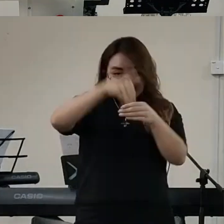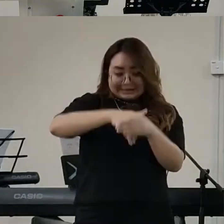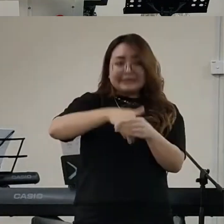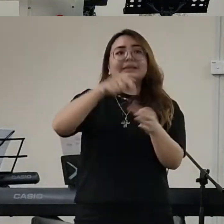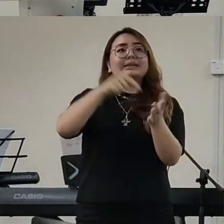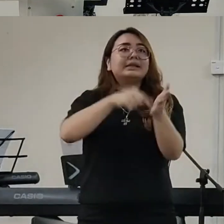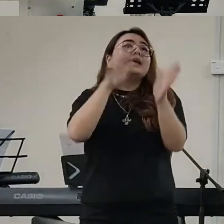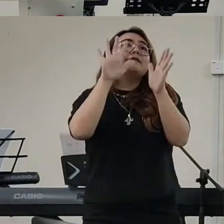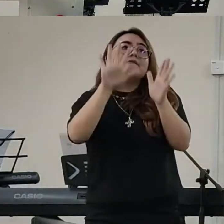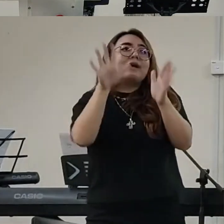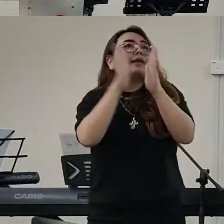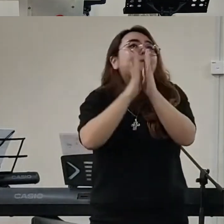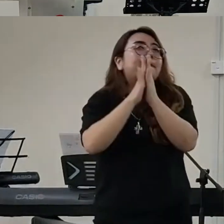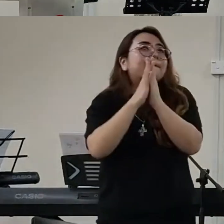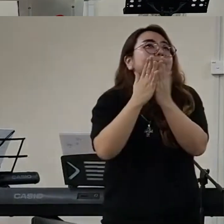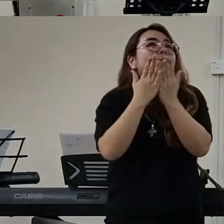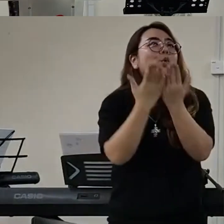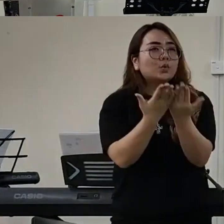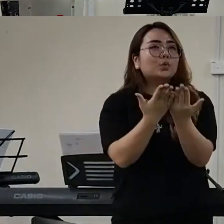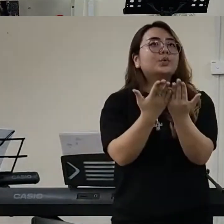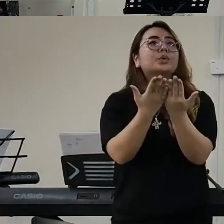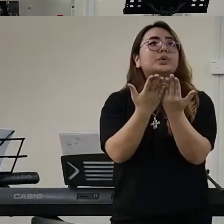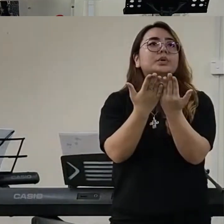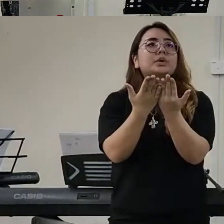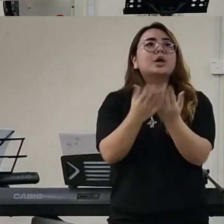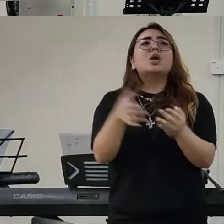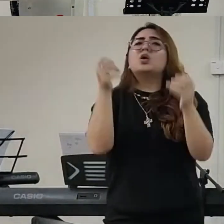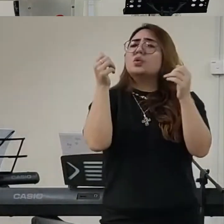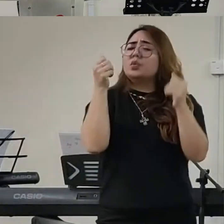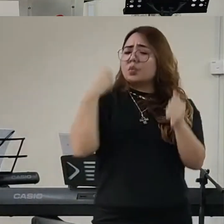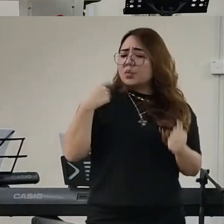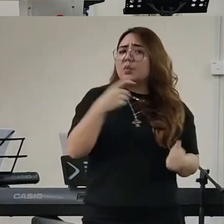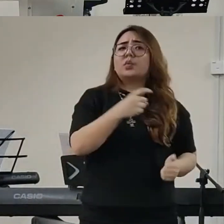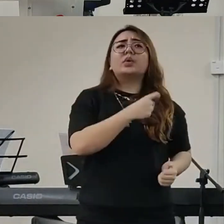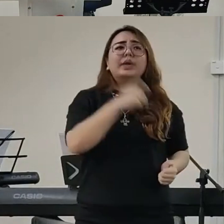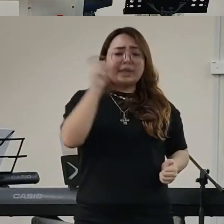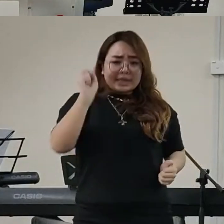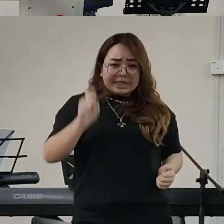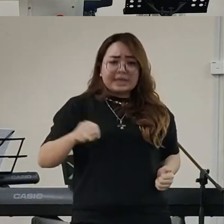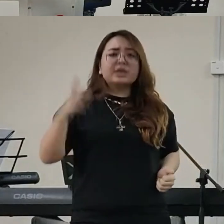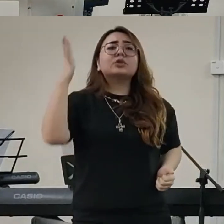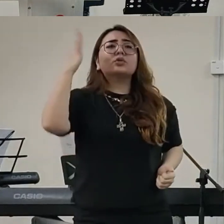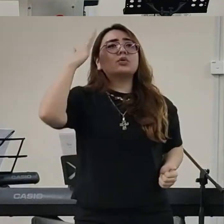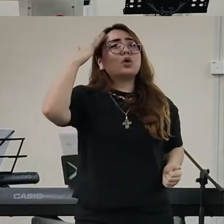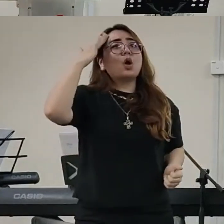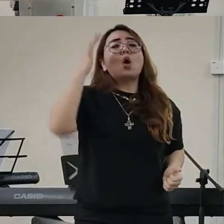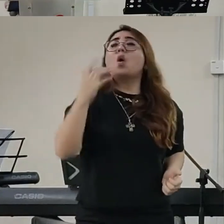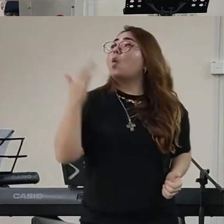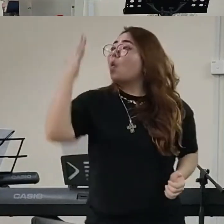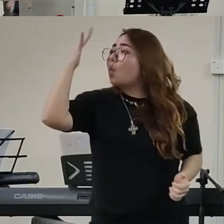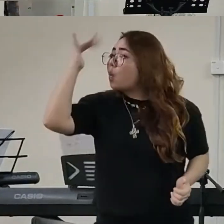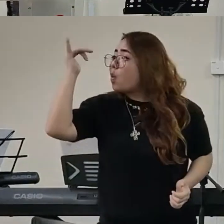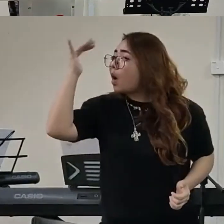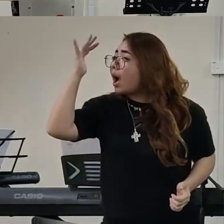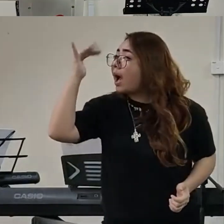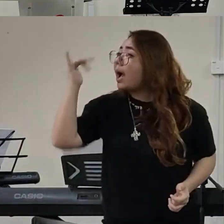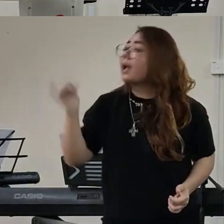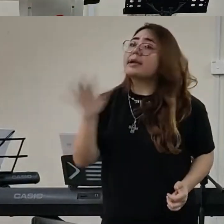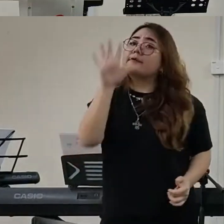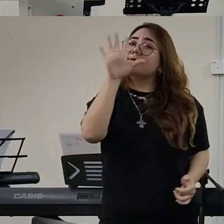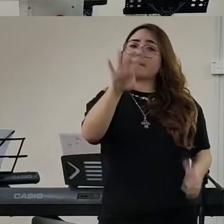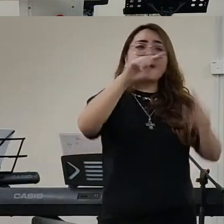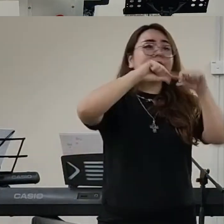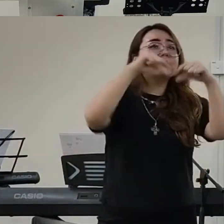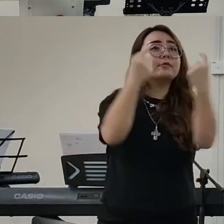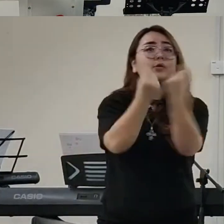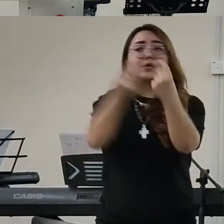it's good for you to know this because, as believers, it's good to know that the why these books are grouped in five, why they are here, why they are there. So